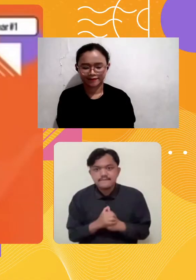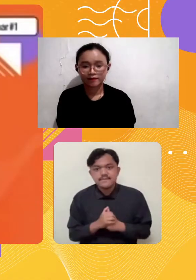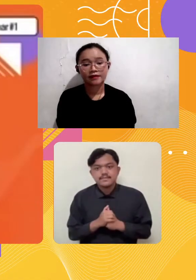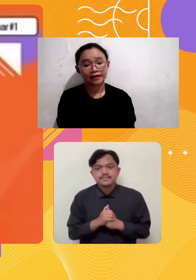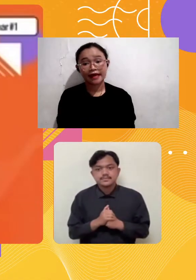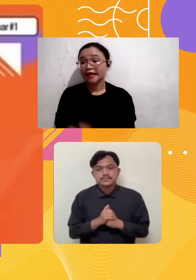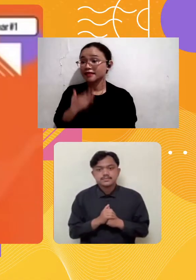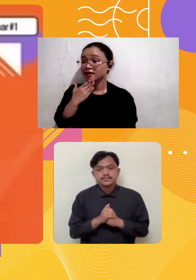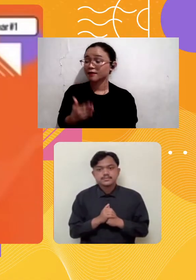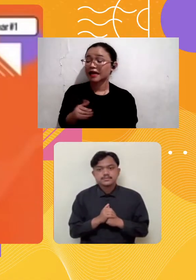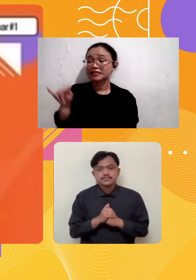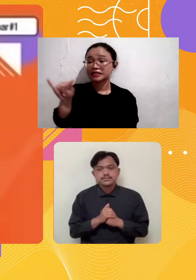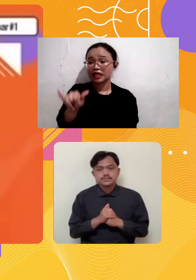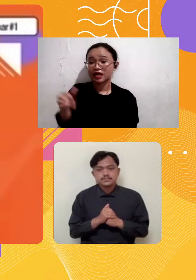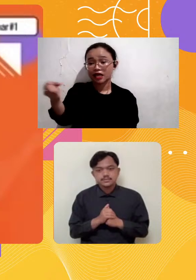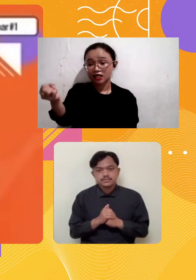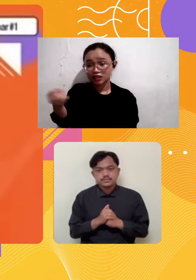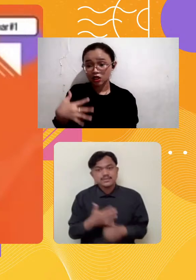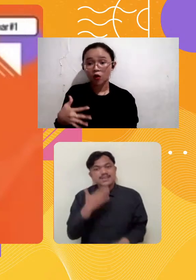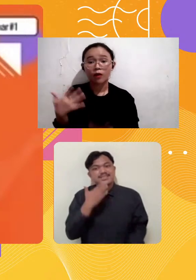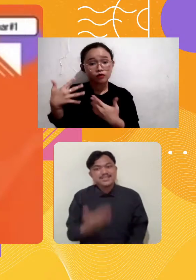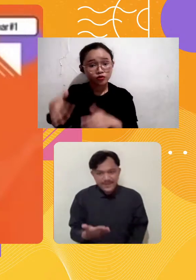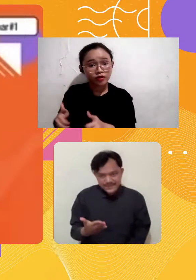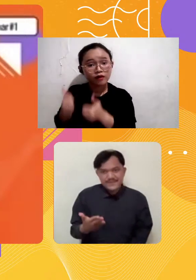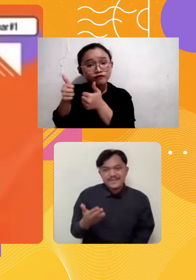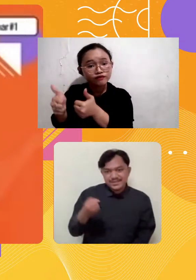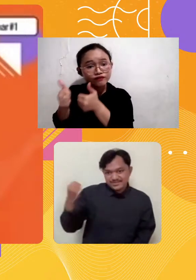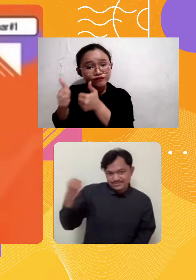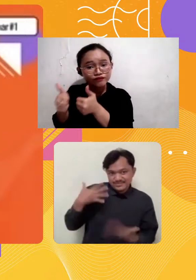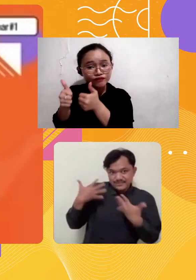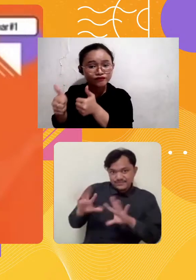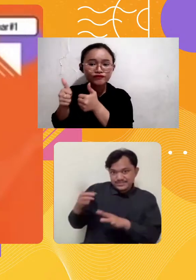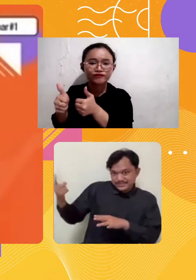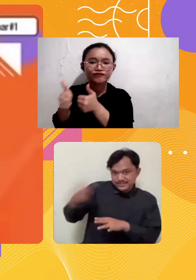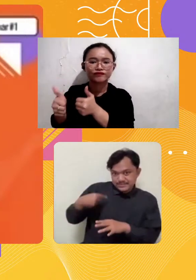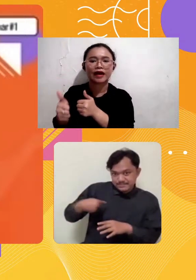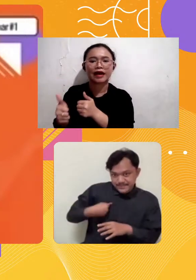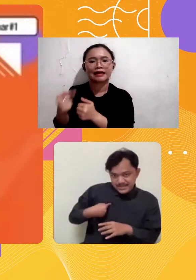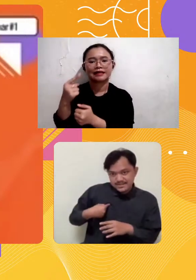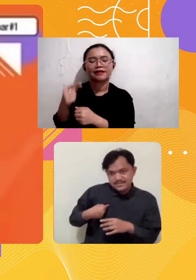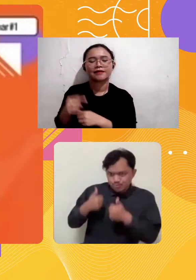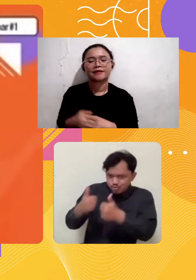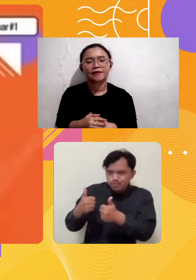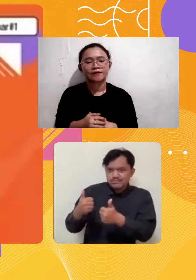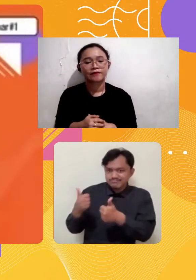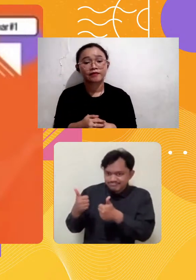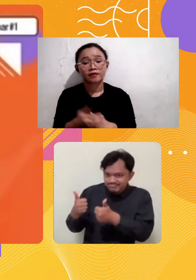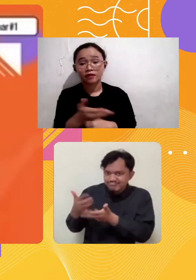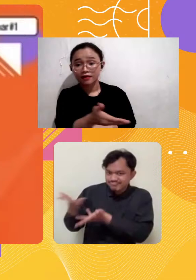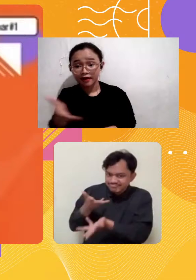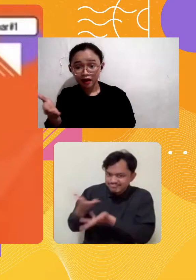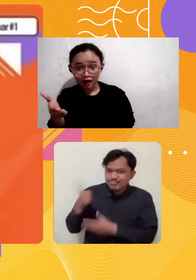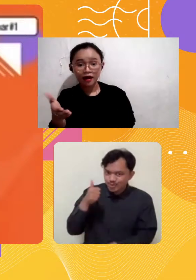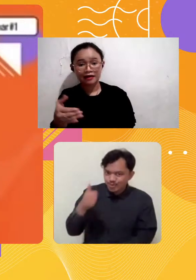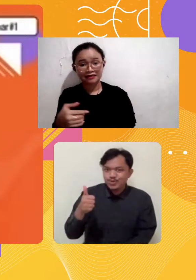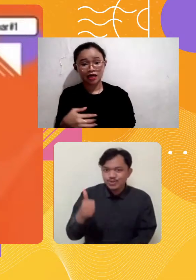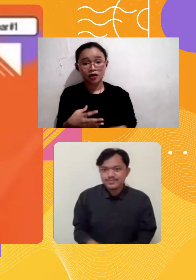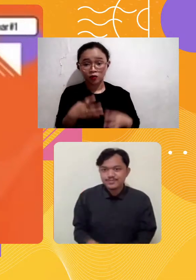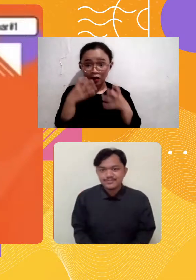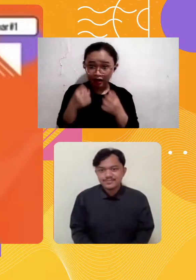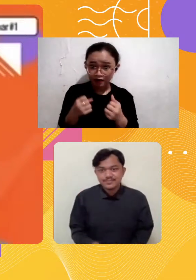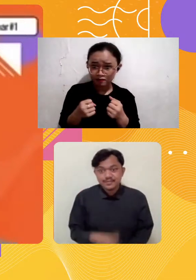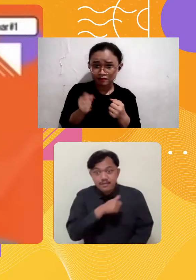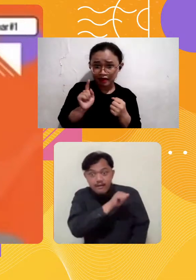your thoughts and your ideas to answer this question. So everyone, I hope that you